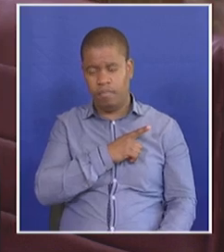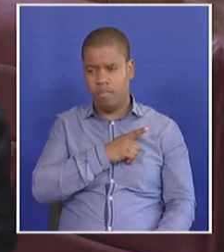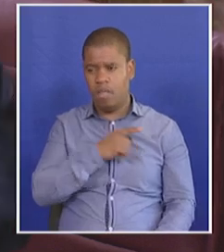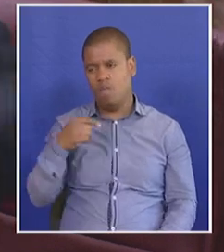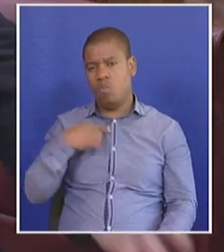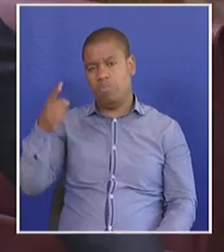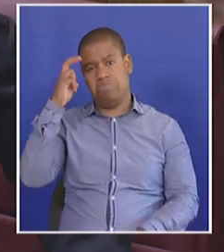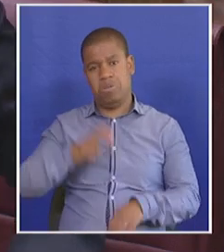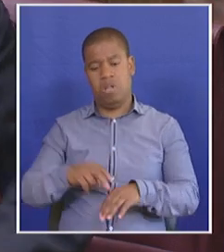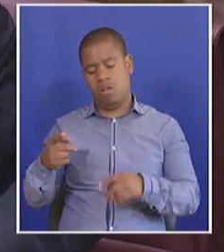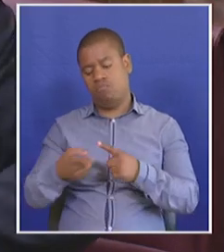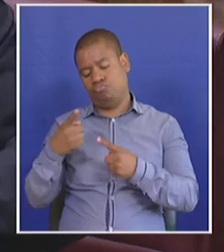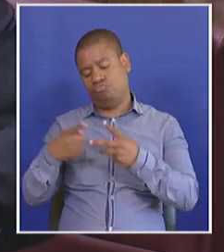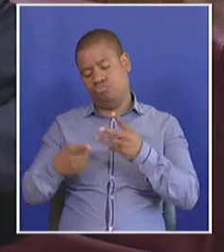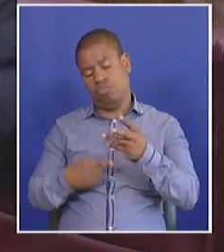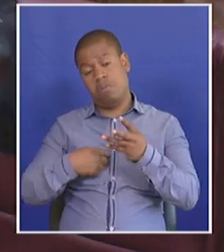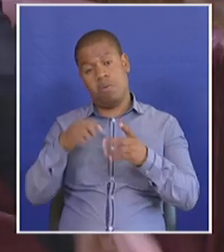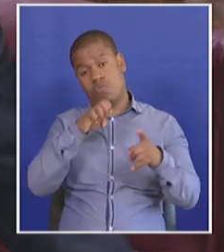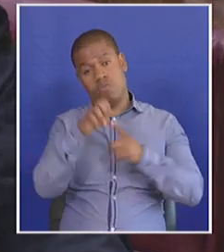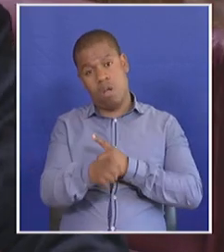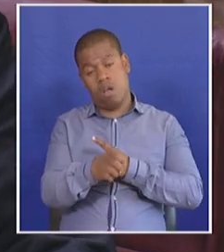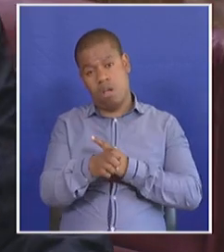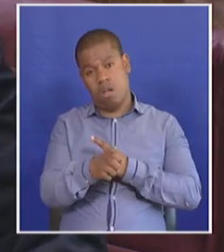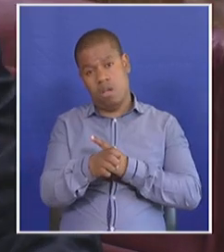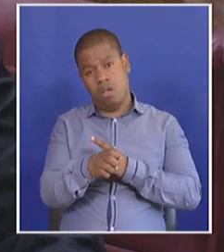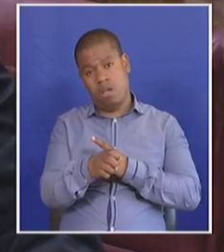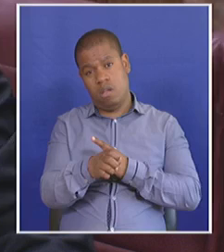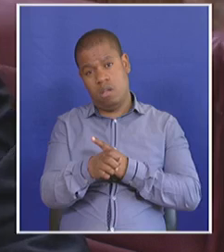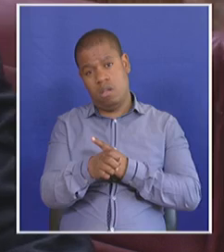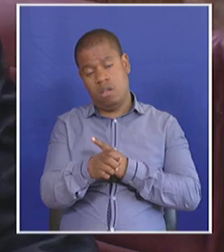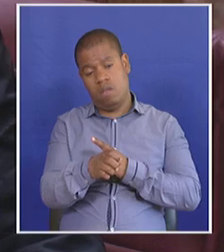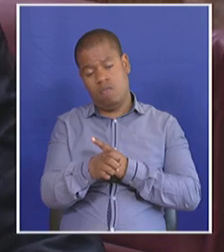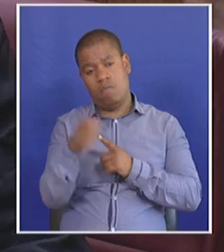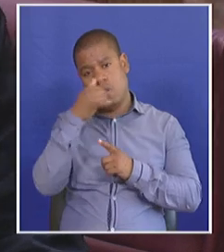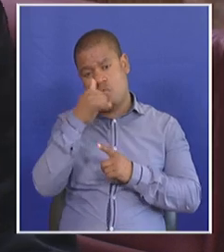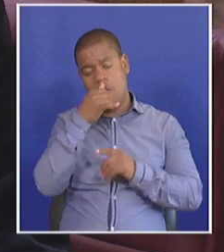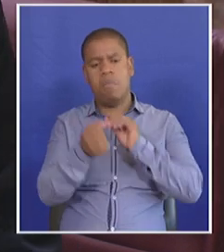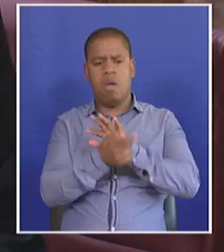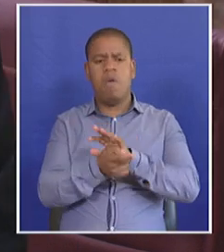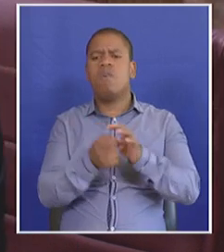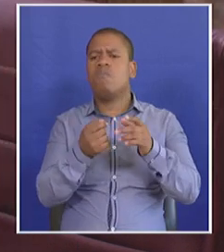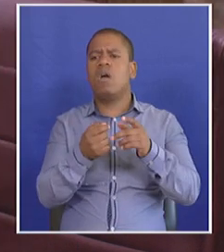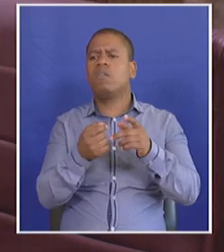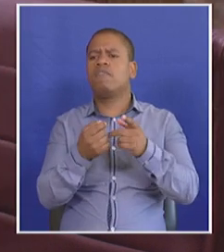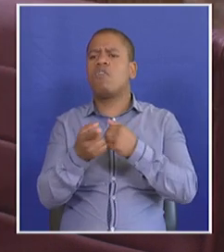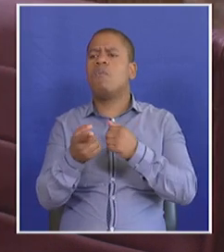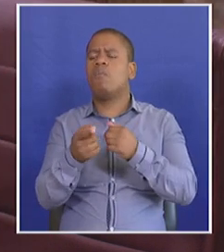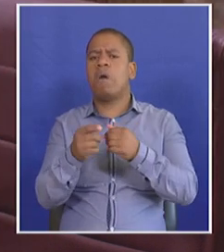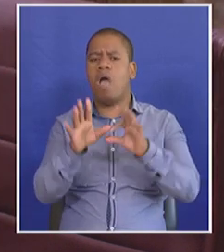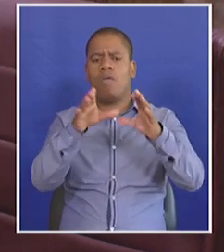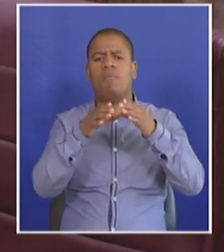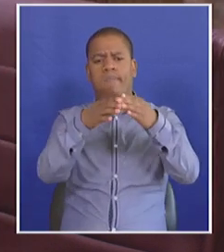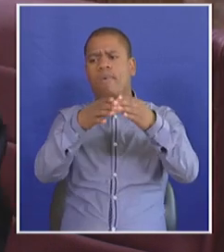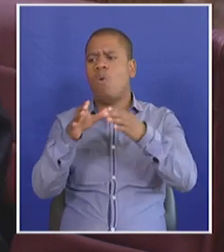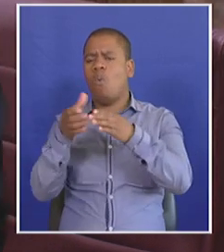statistic as to this environmental crime came from this section, this one came from that section. And I think that the conviction rate